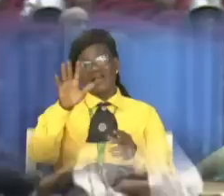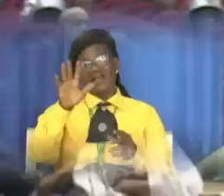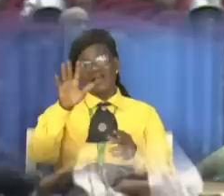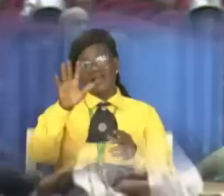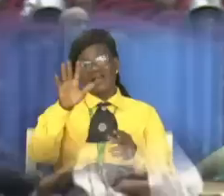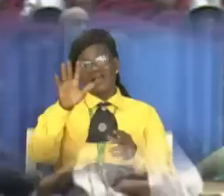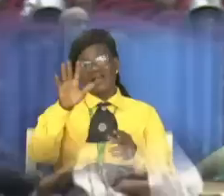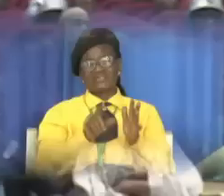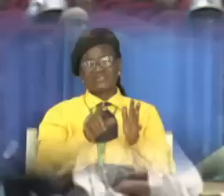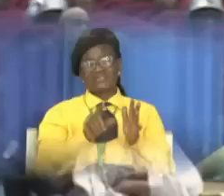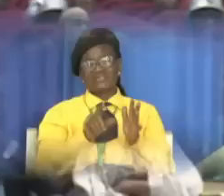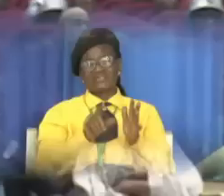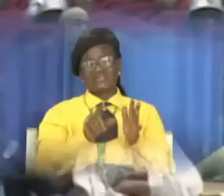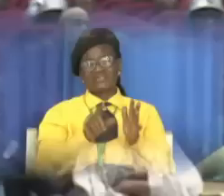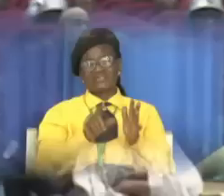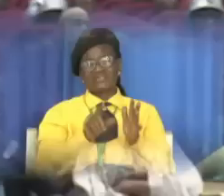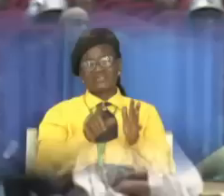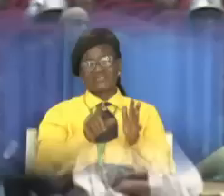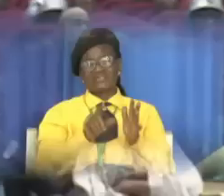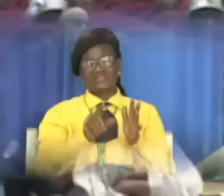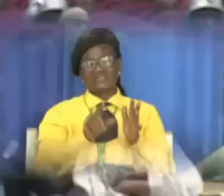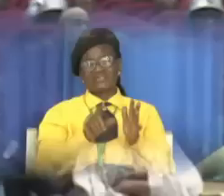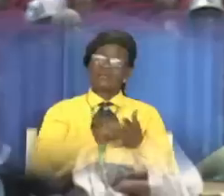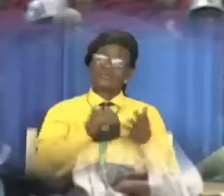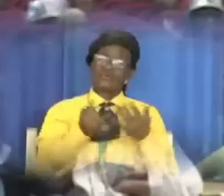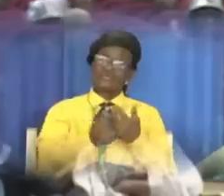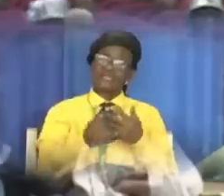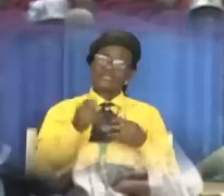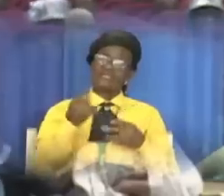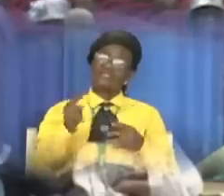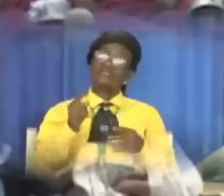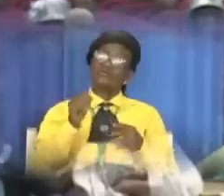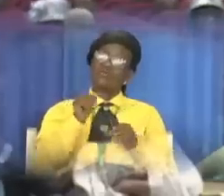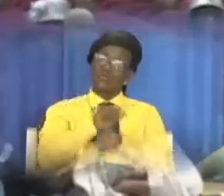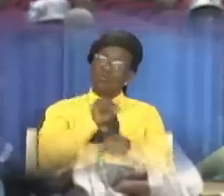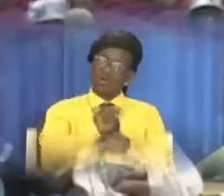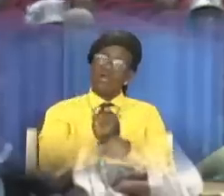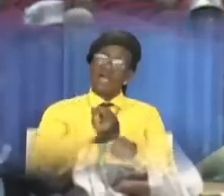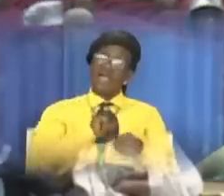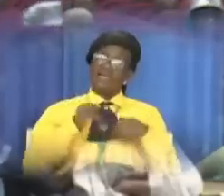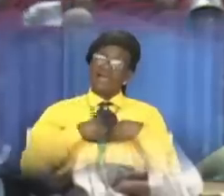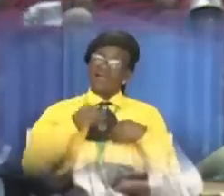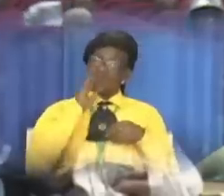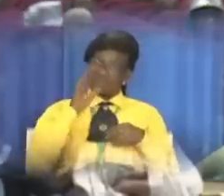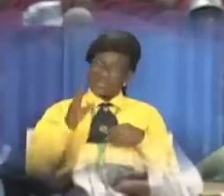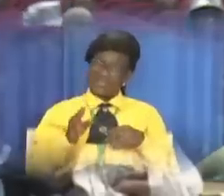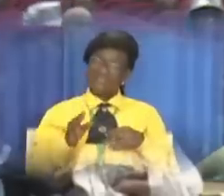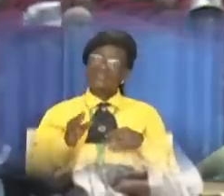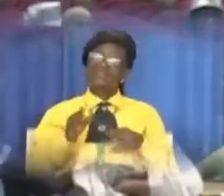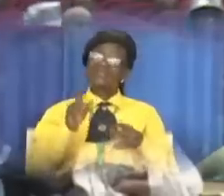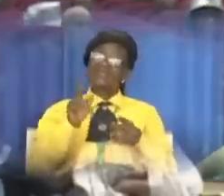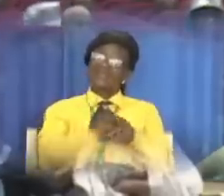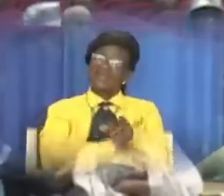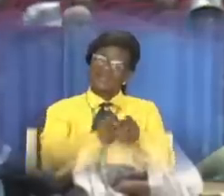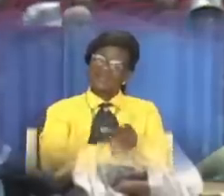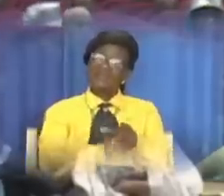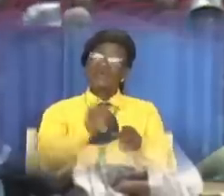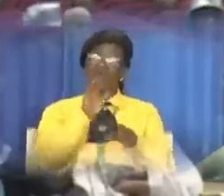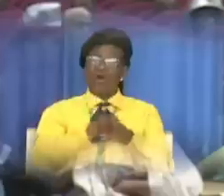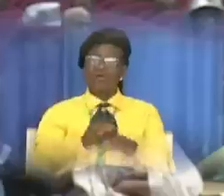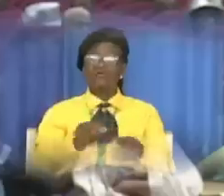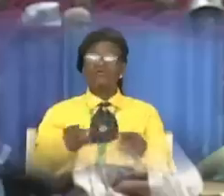been laboring on for 18 months was solved in